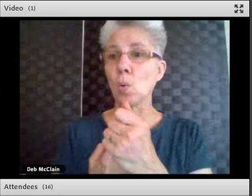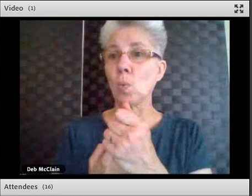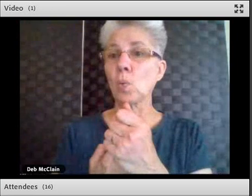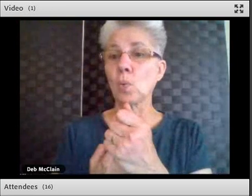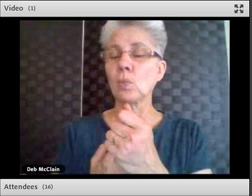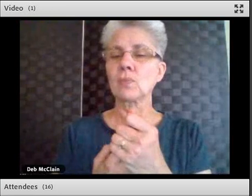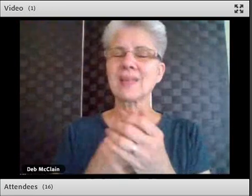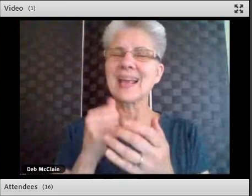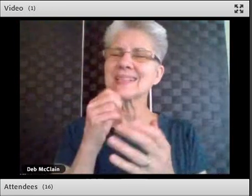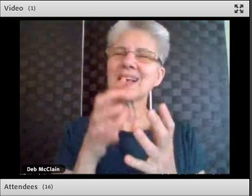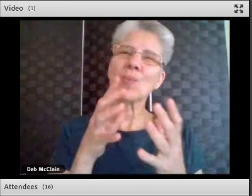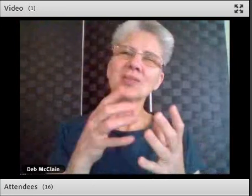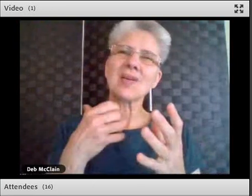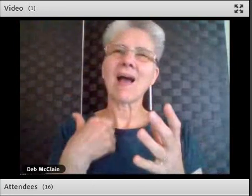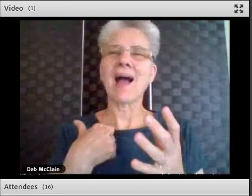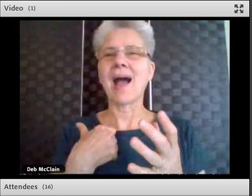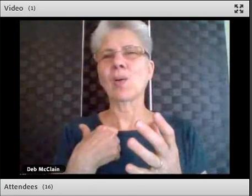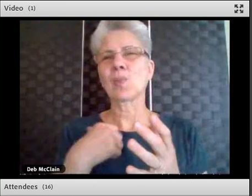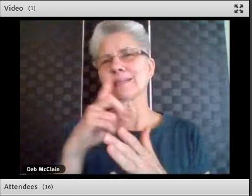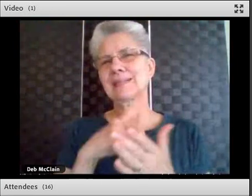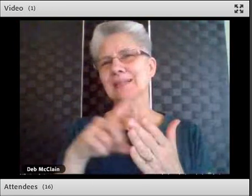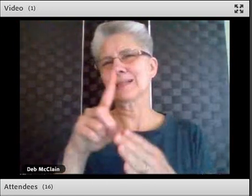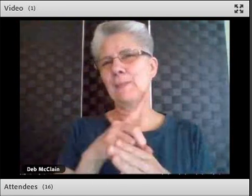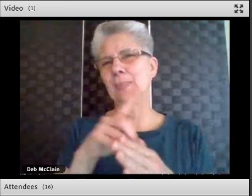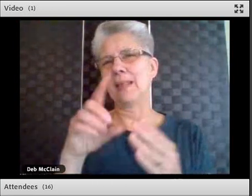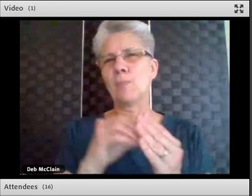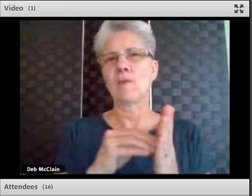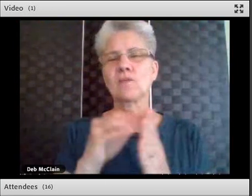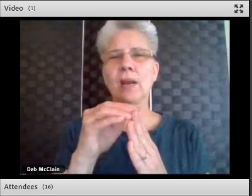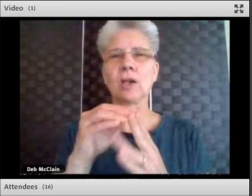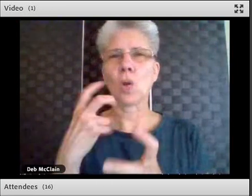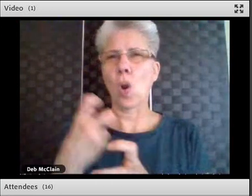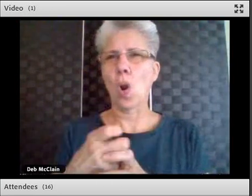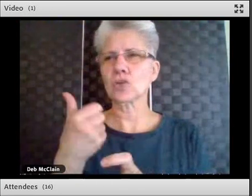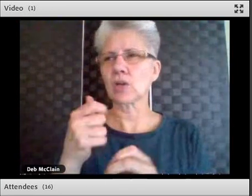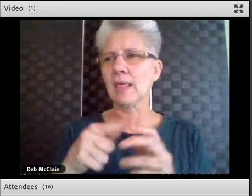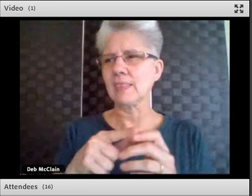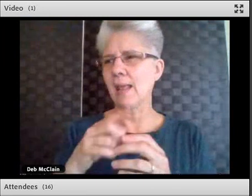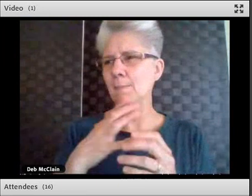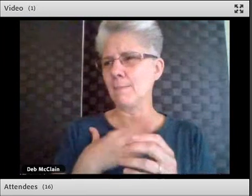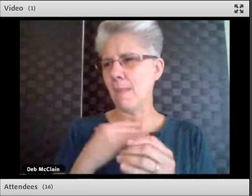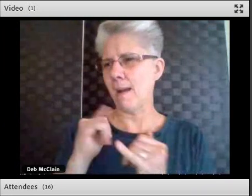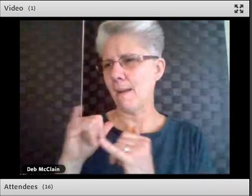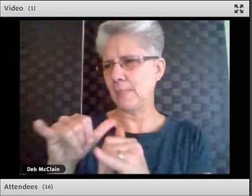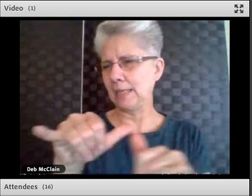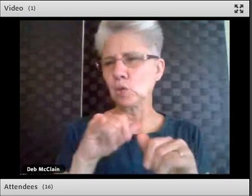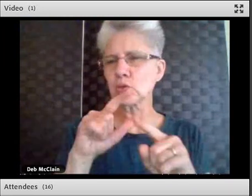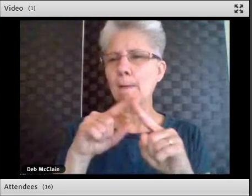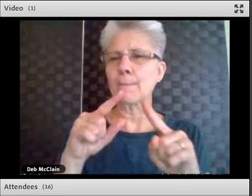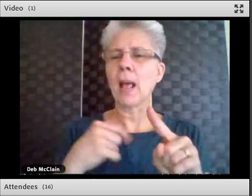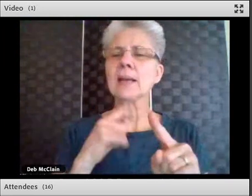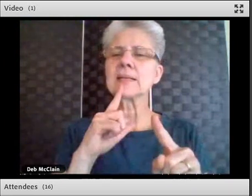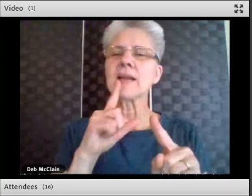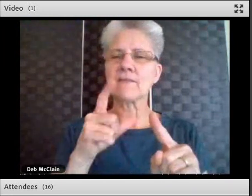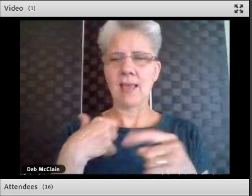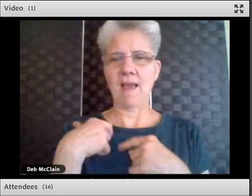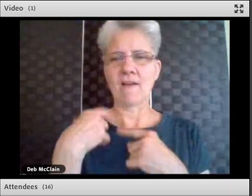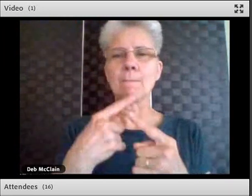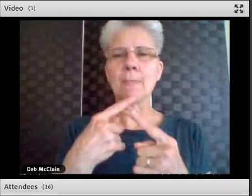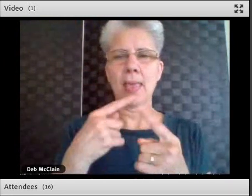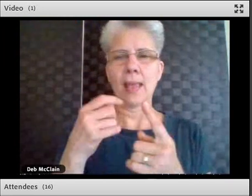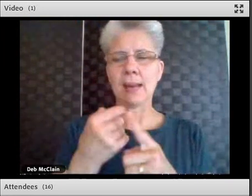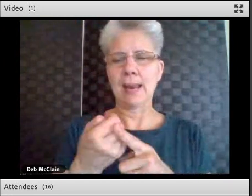It's not so much that I was disciplined more frequently or harshly than my typical peers, but I definitely have been